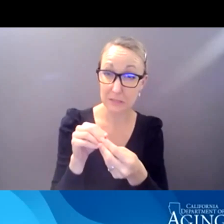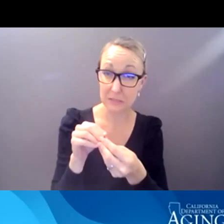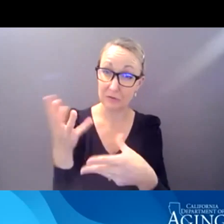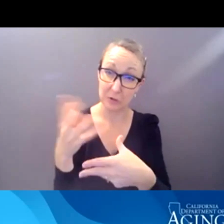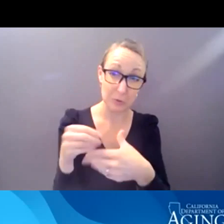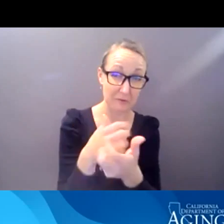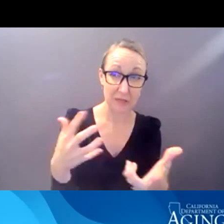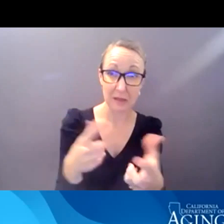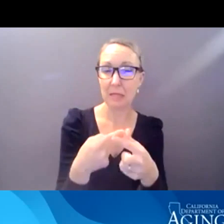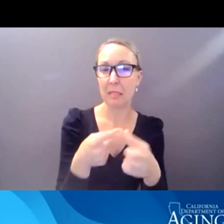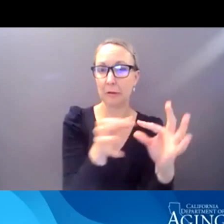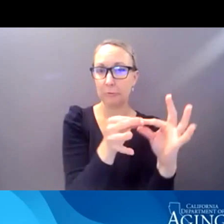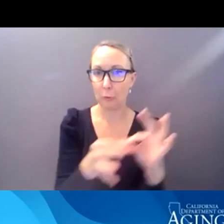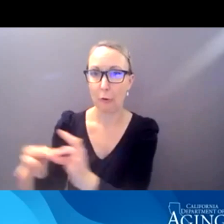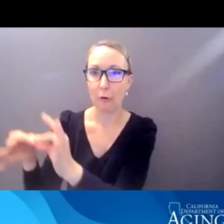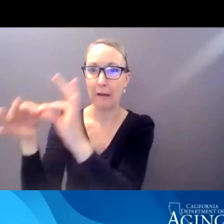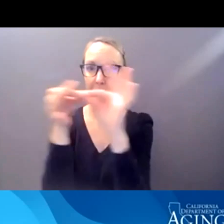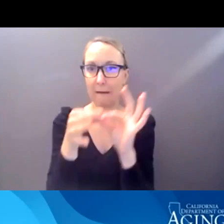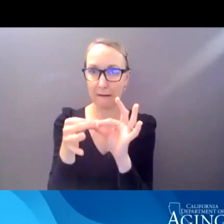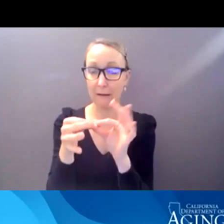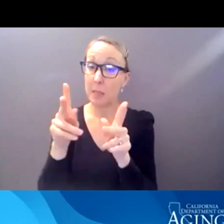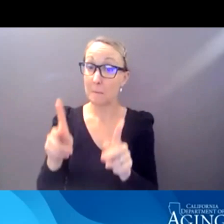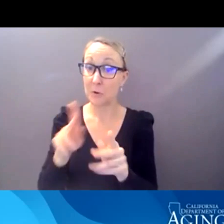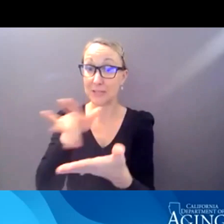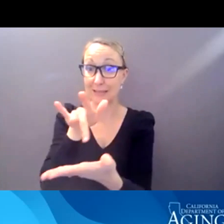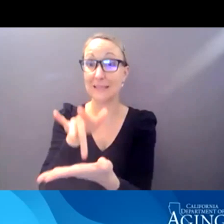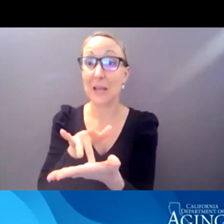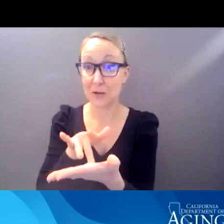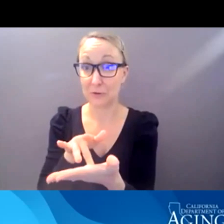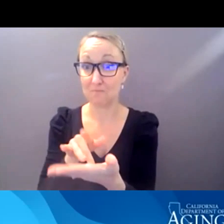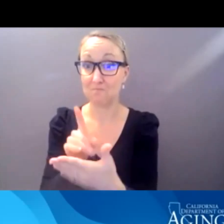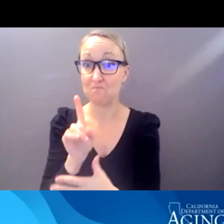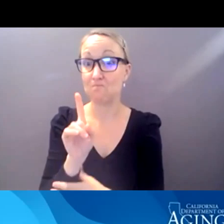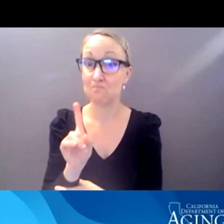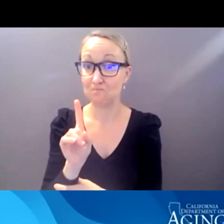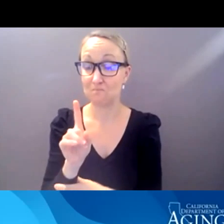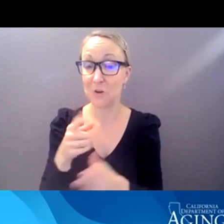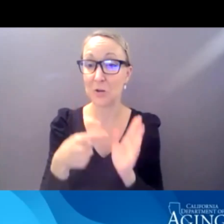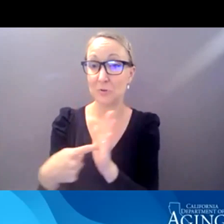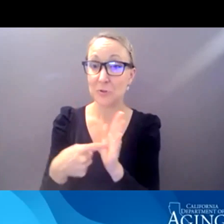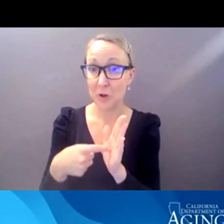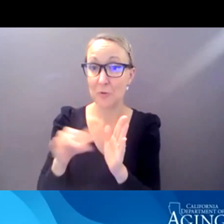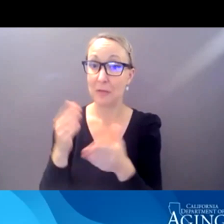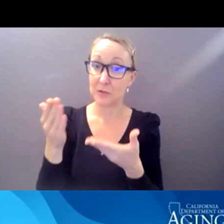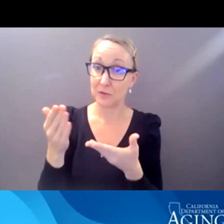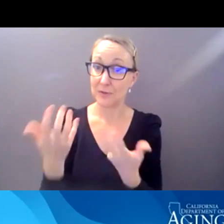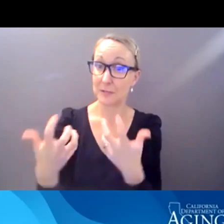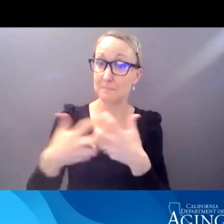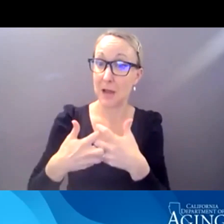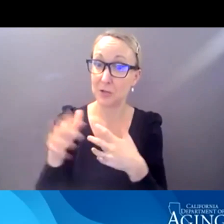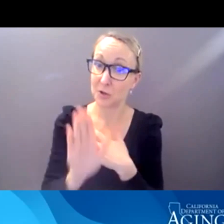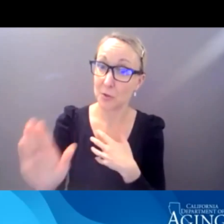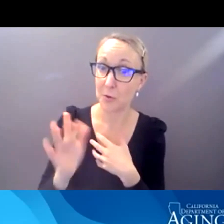center, making sure that the services are what matter to them and match their preferences and priorities.